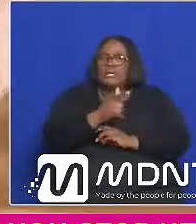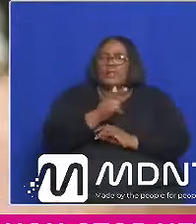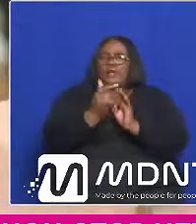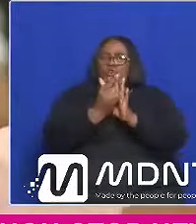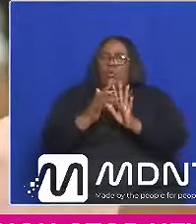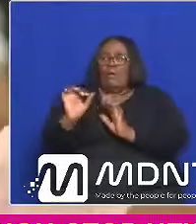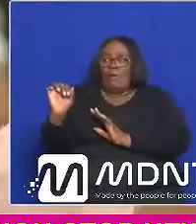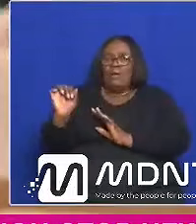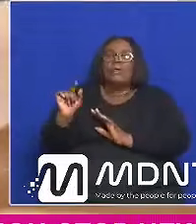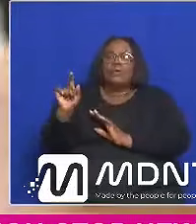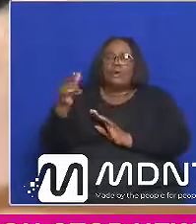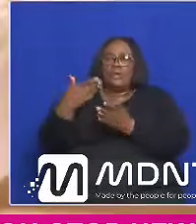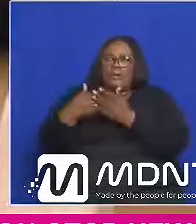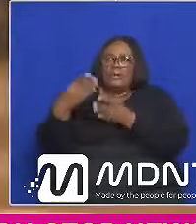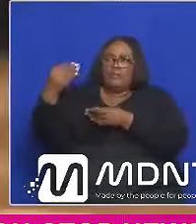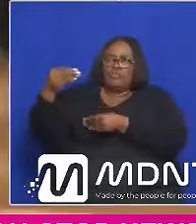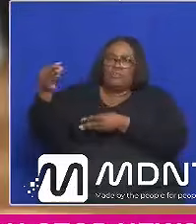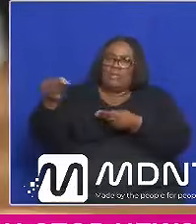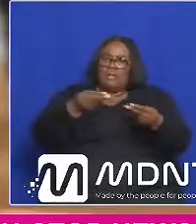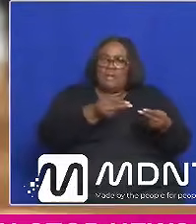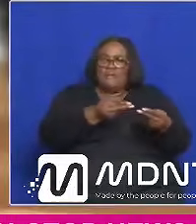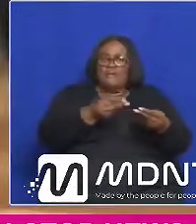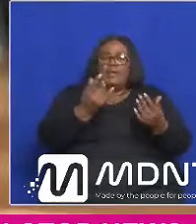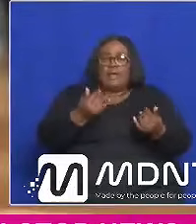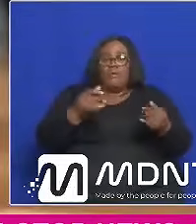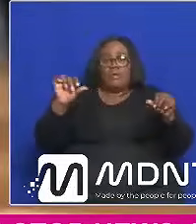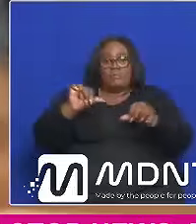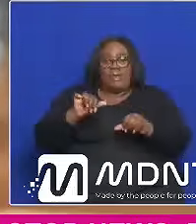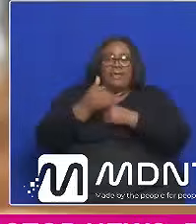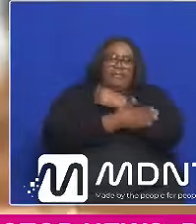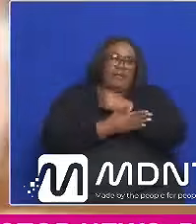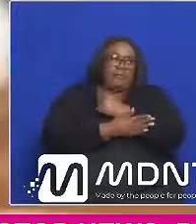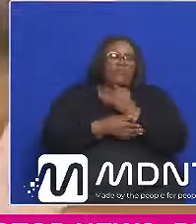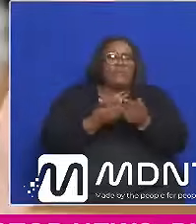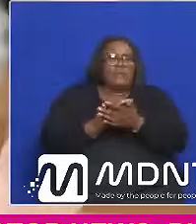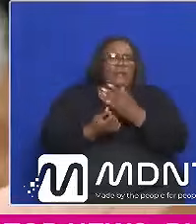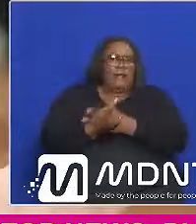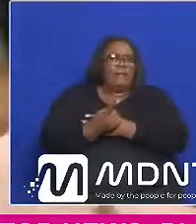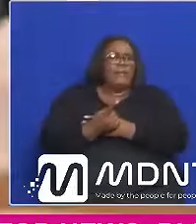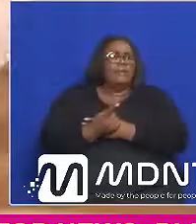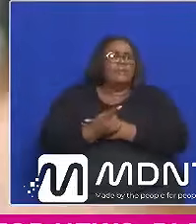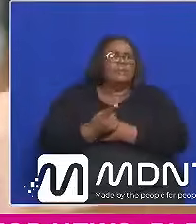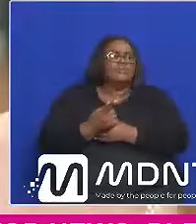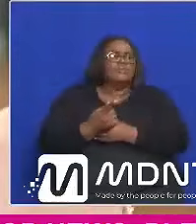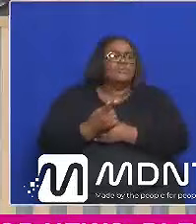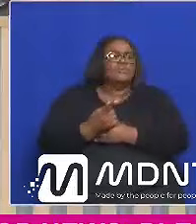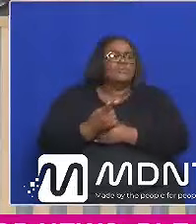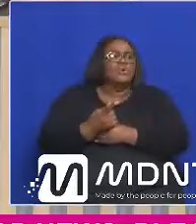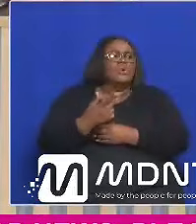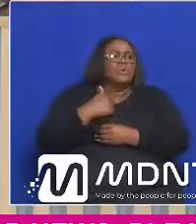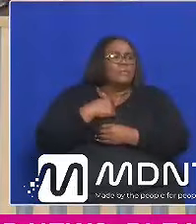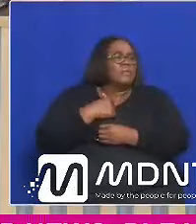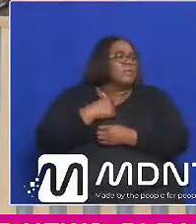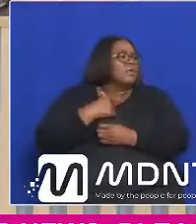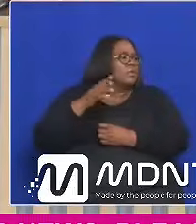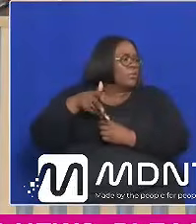currently back in the country and that could happen. We have endeavoured to do that, but I undertake to again do a follow-up